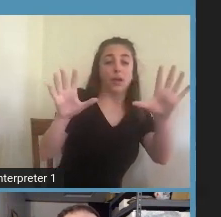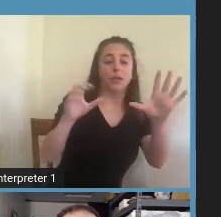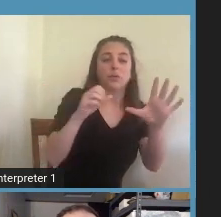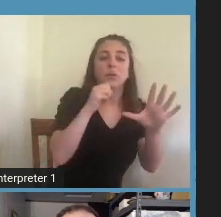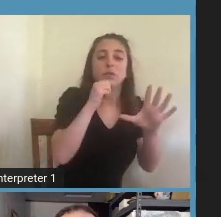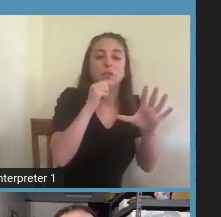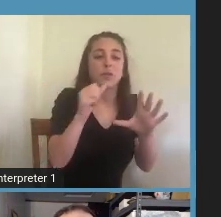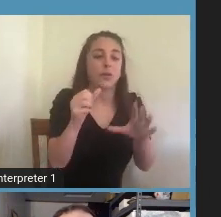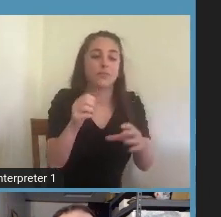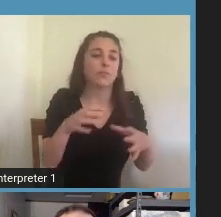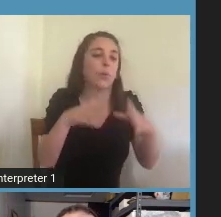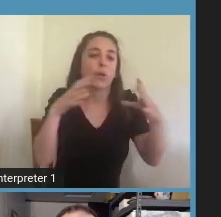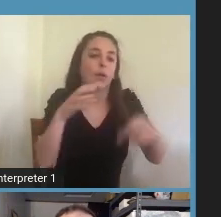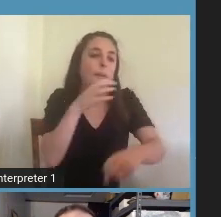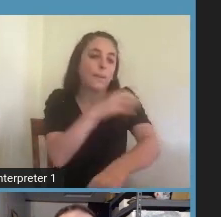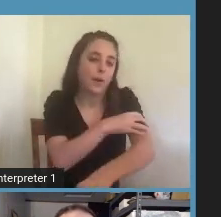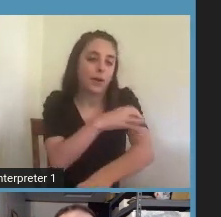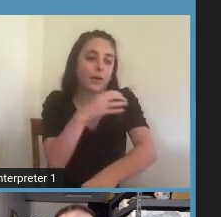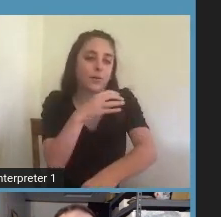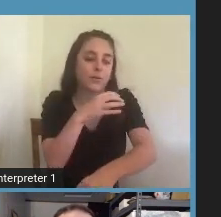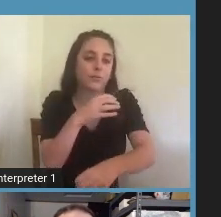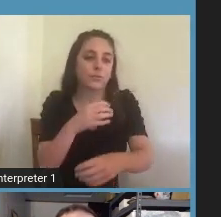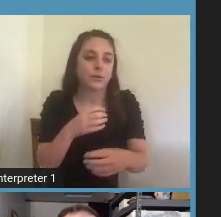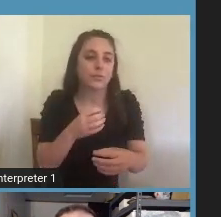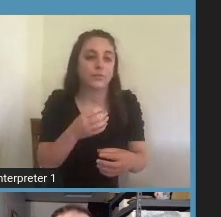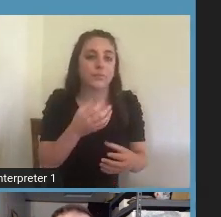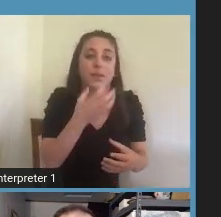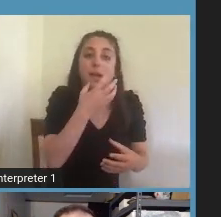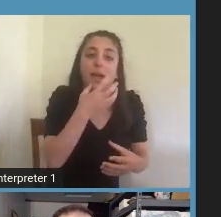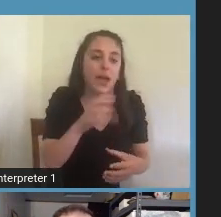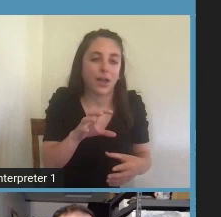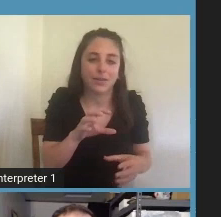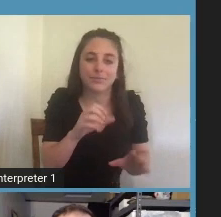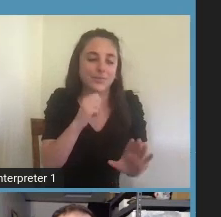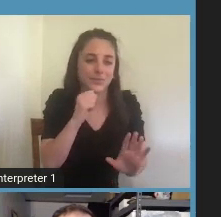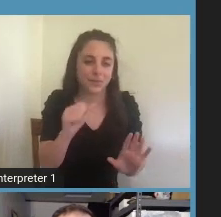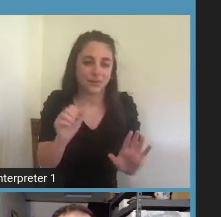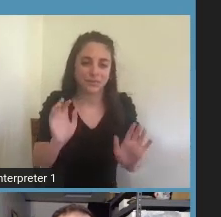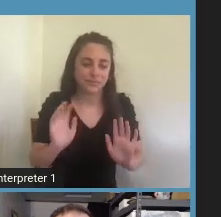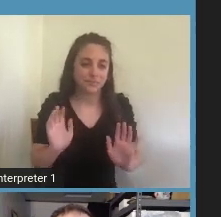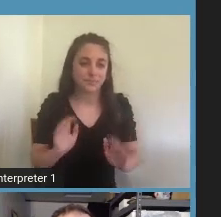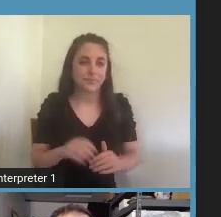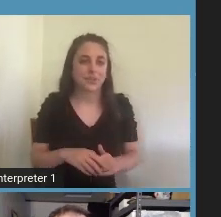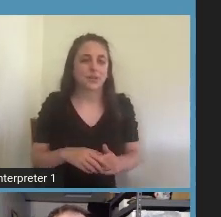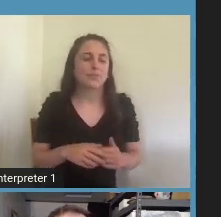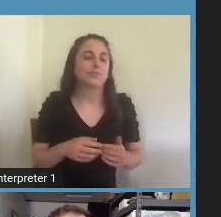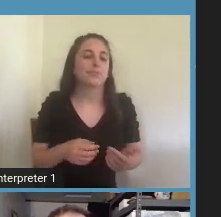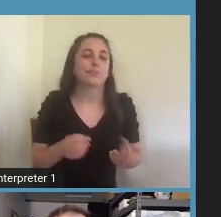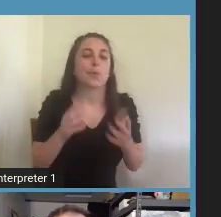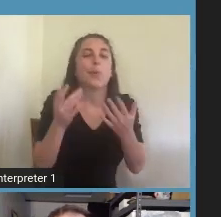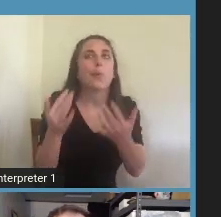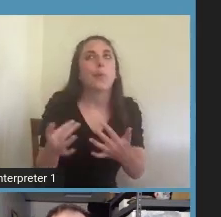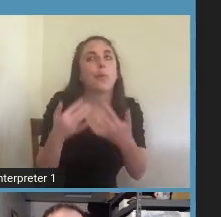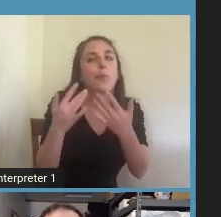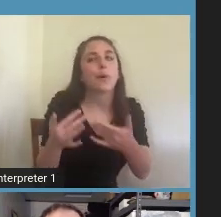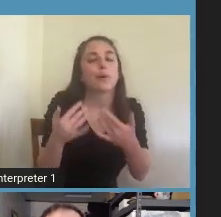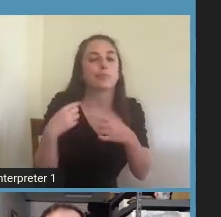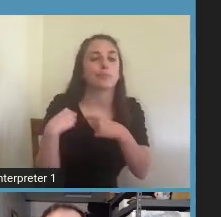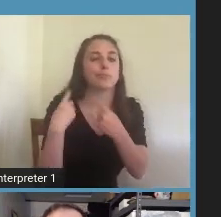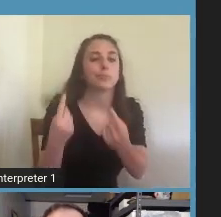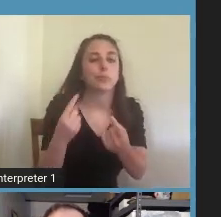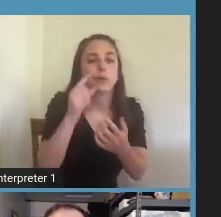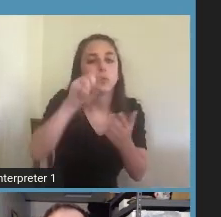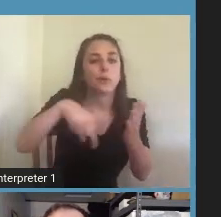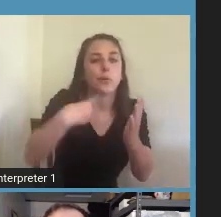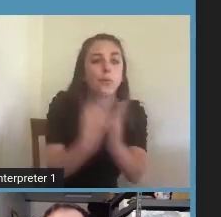much power. Also, they don't get hot, so when you finish a shoot, you don't have to wait an hour for your lamp to cool